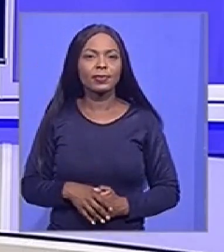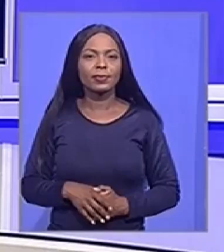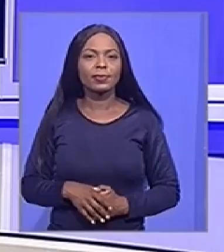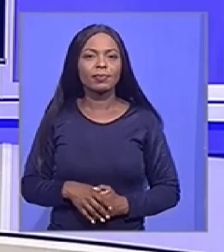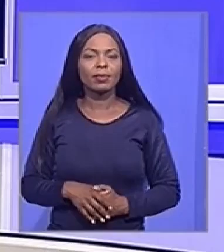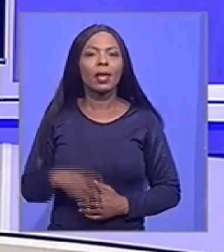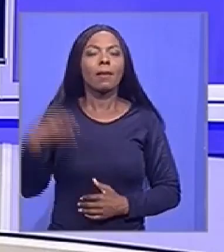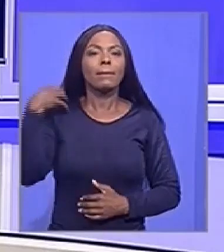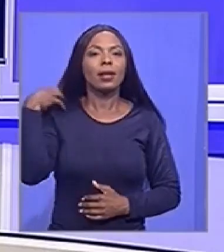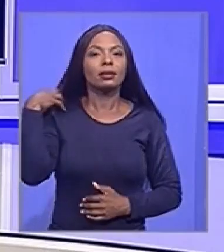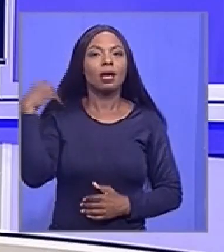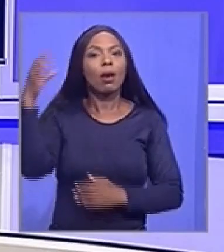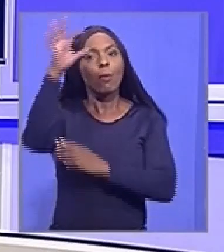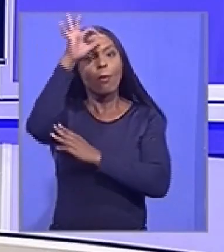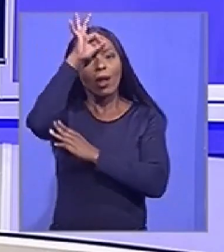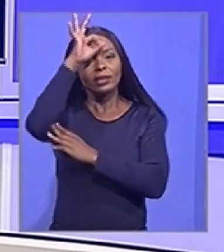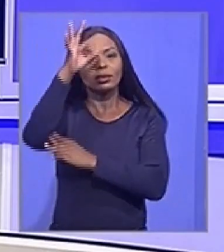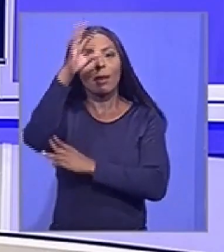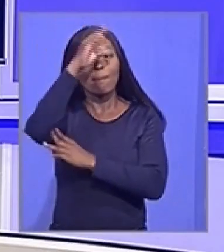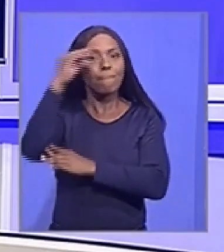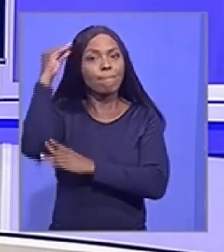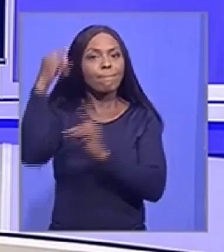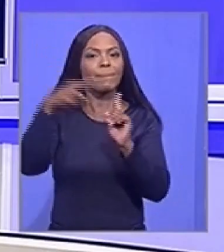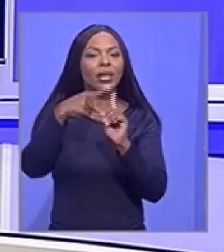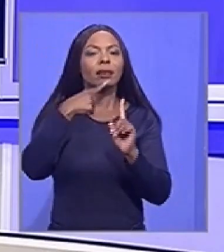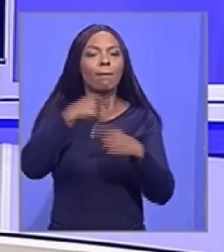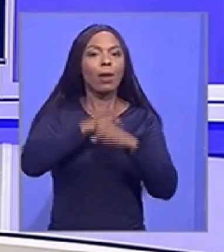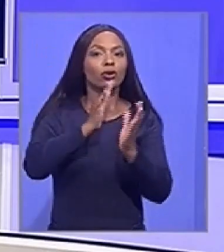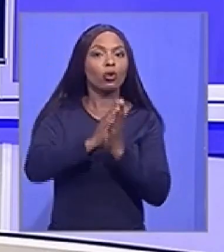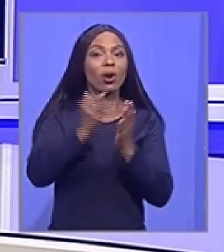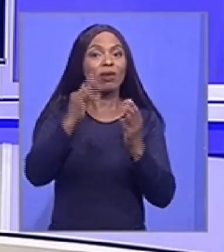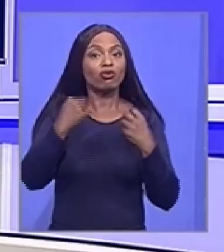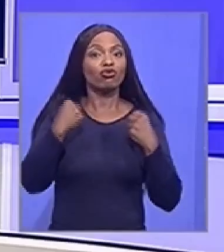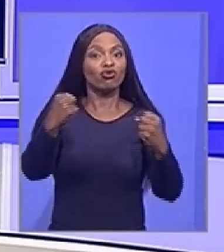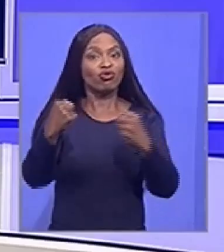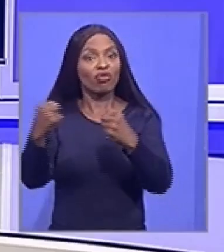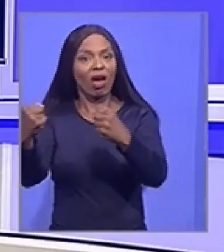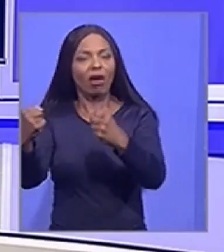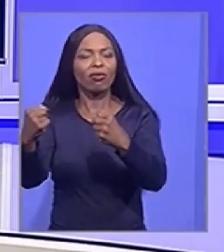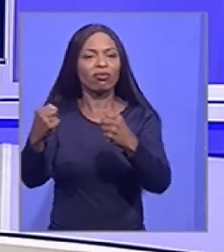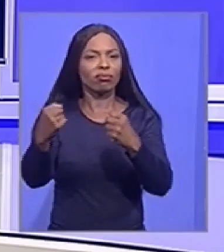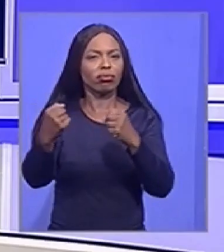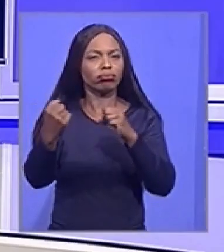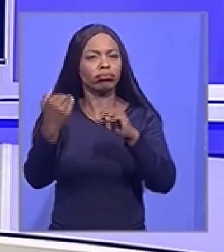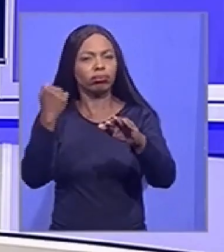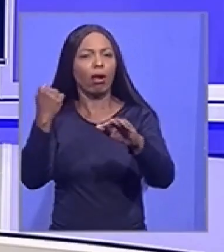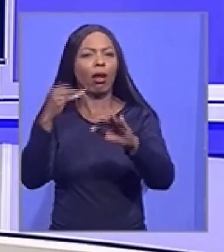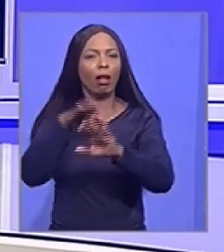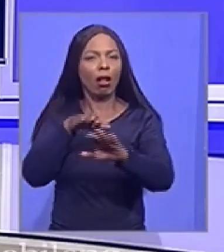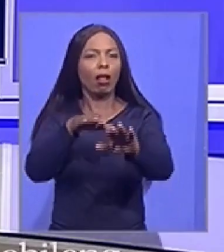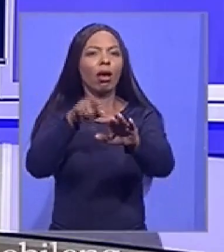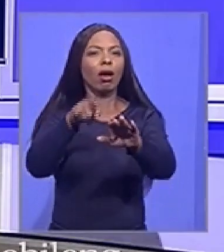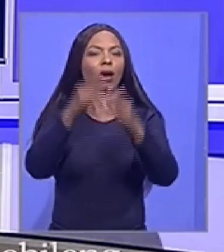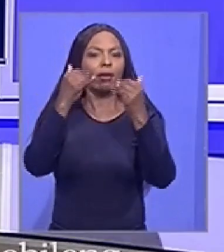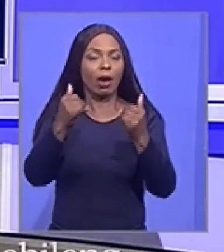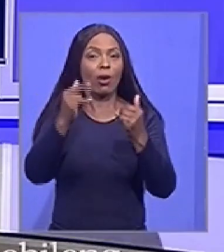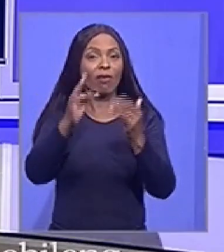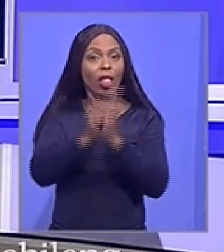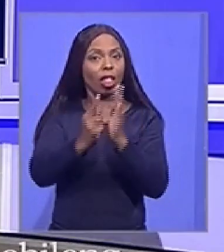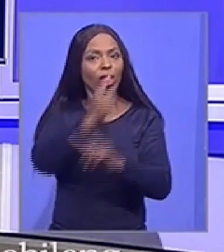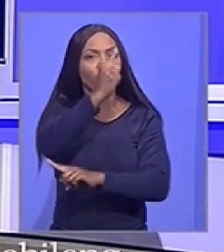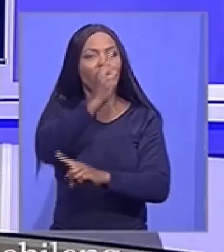Tona ya mapodisi Bekicele a re ba tlile go netefatsa fa dijanaga tse di sa siamelang tsela le bakgweetsi ba ba sa obameleng melao ya tsela ba ntshiwa